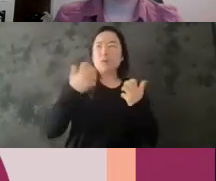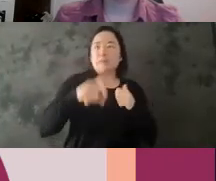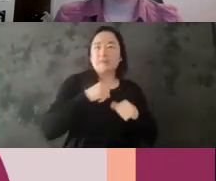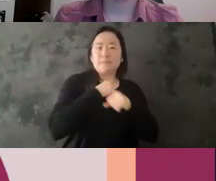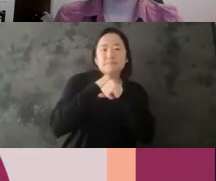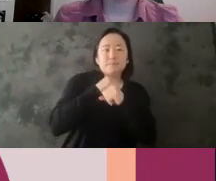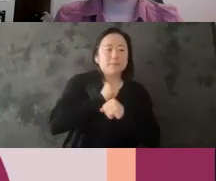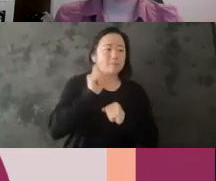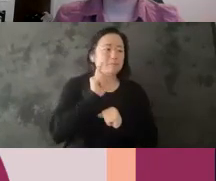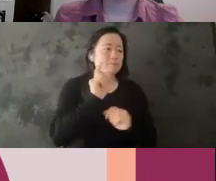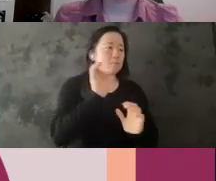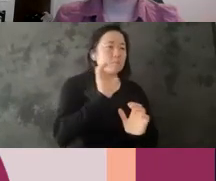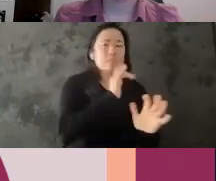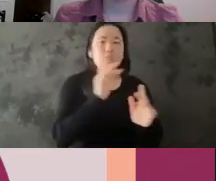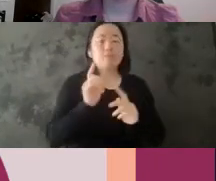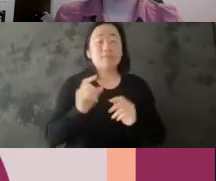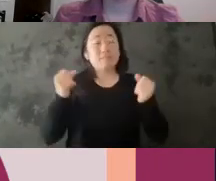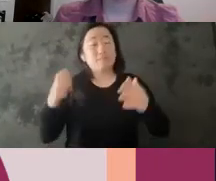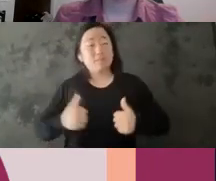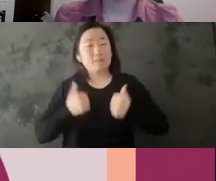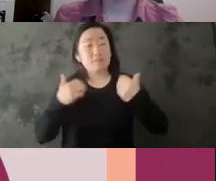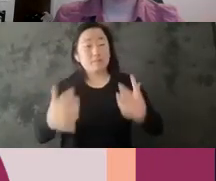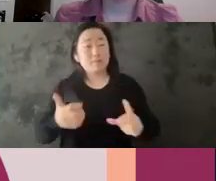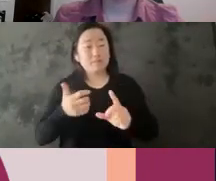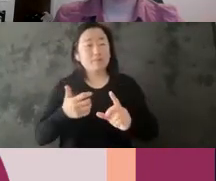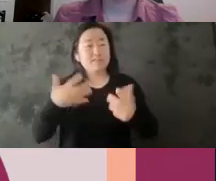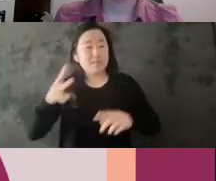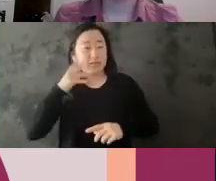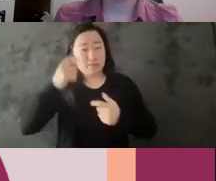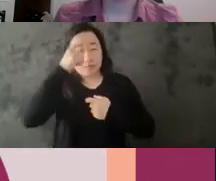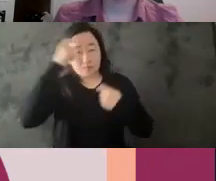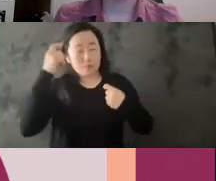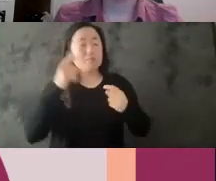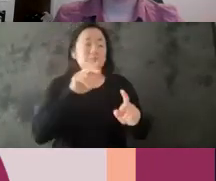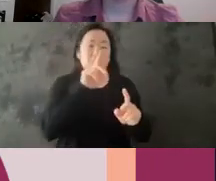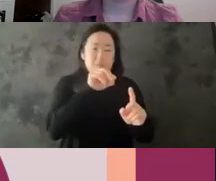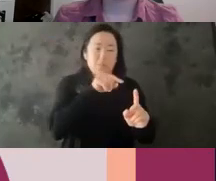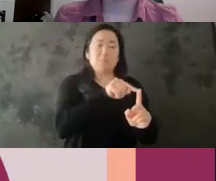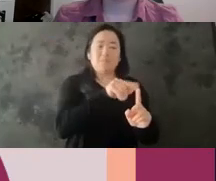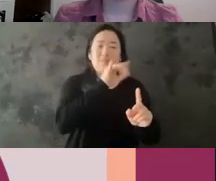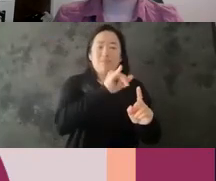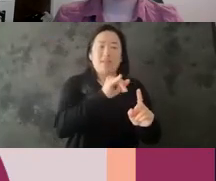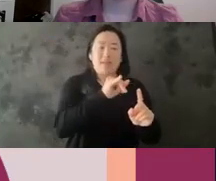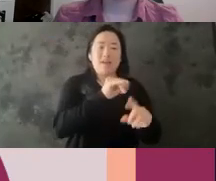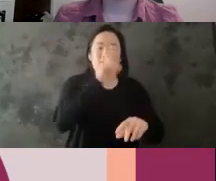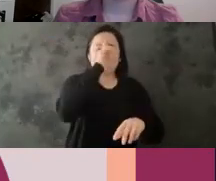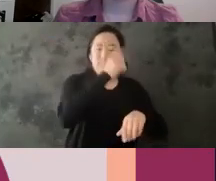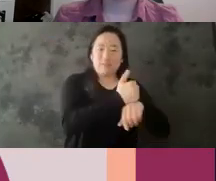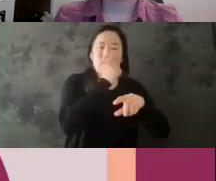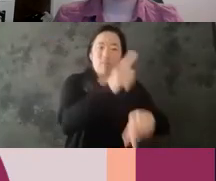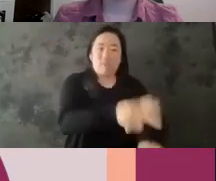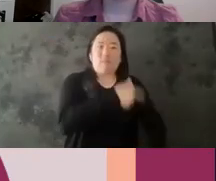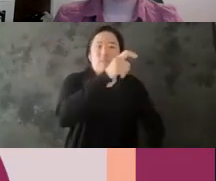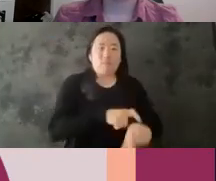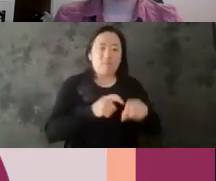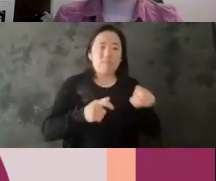a mindset that a lot of survivors of trauma exist in for a very prolonged period of time. So this system can